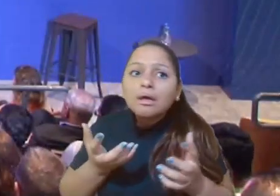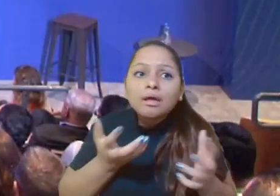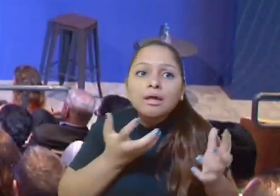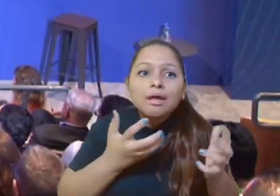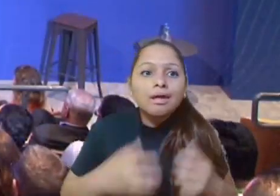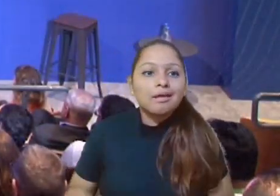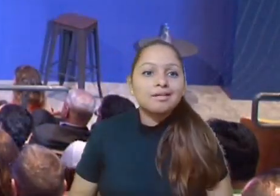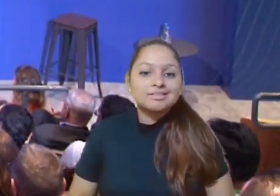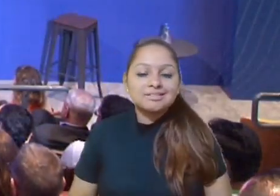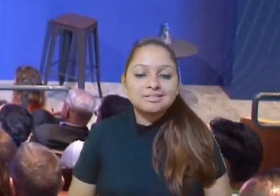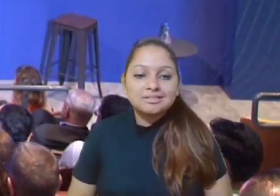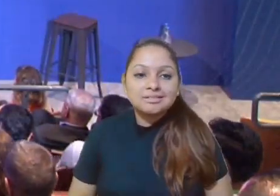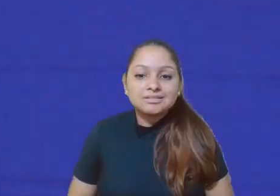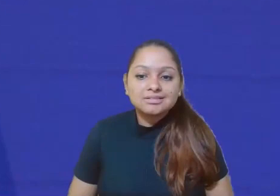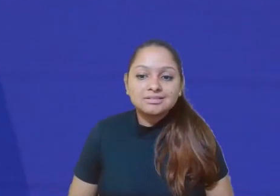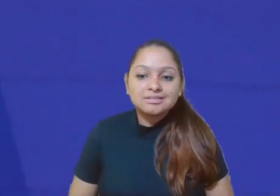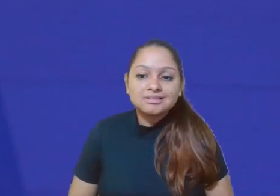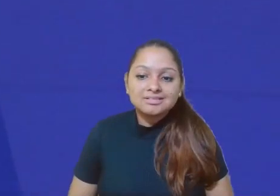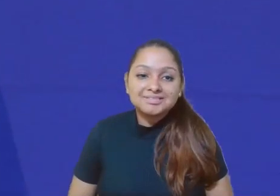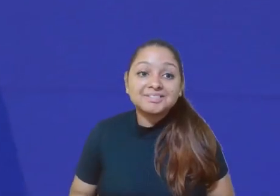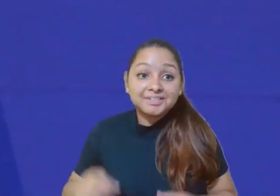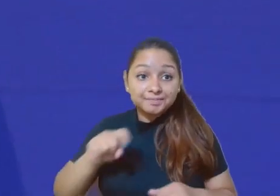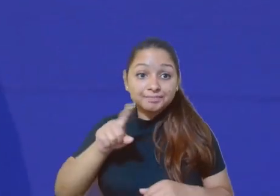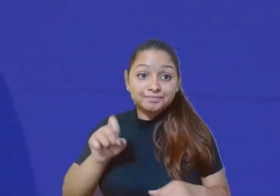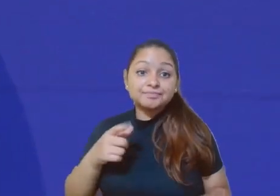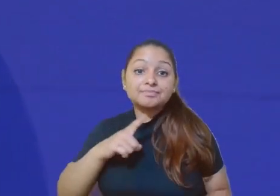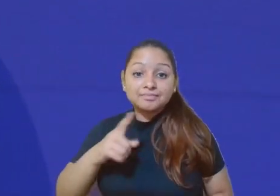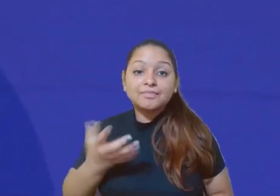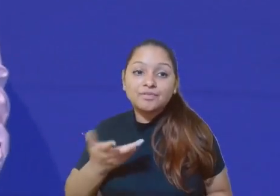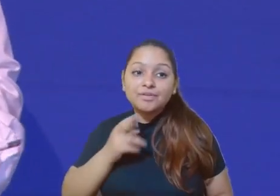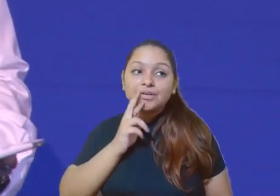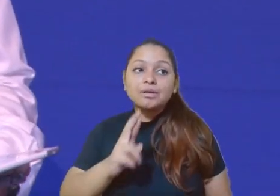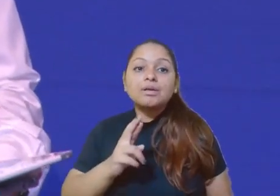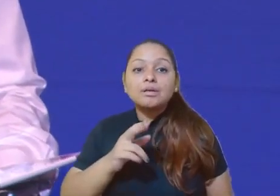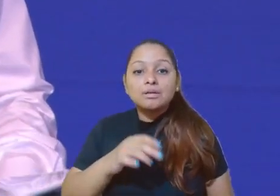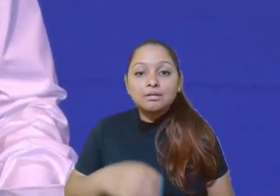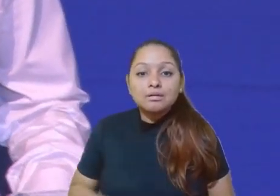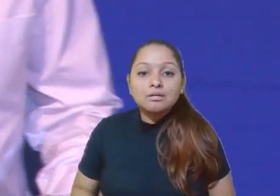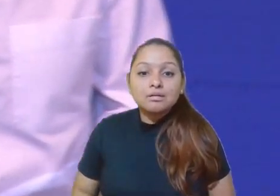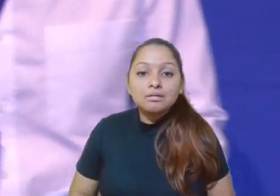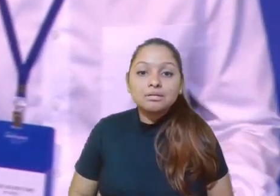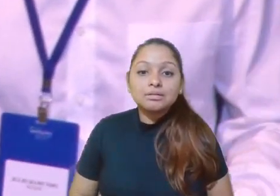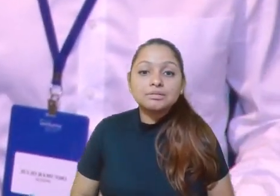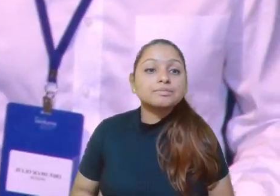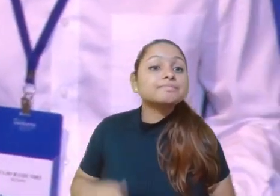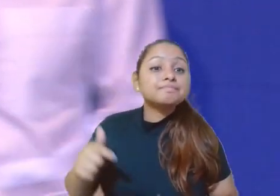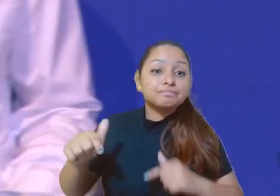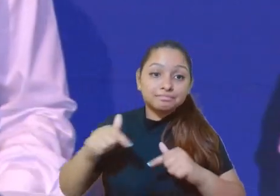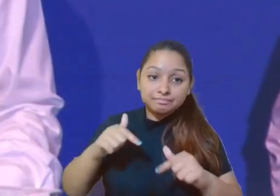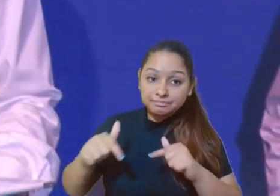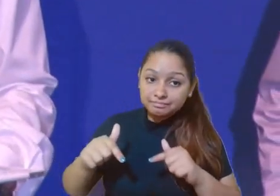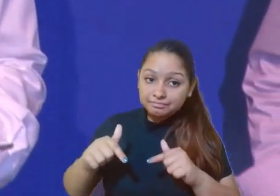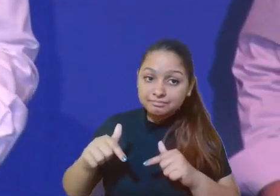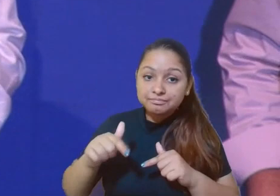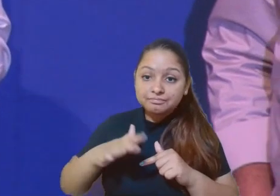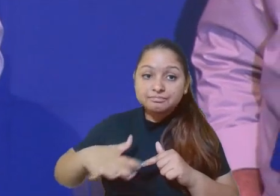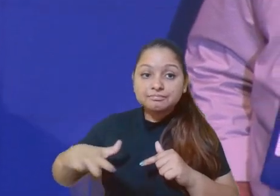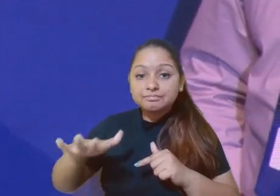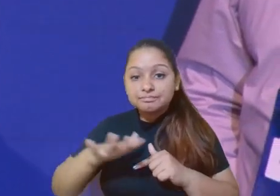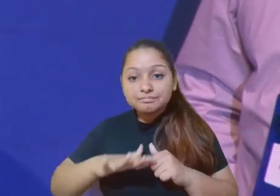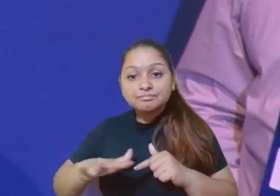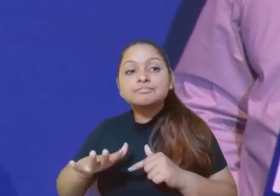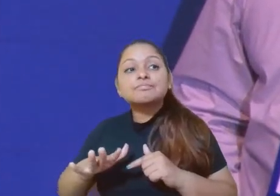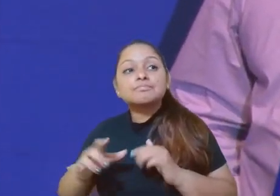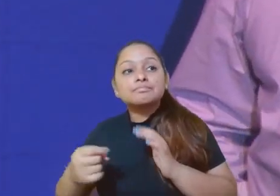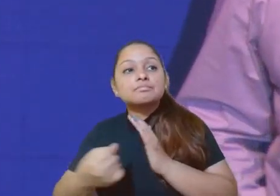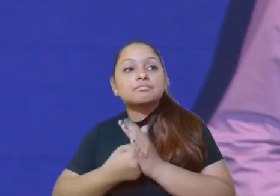There's another one that I will answer, that is, we are participating of the mentorship program of Suzano. Great to